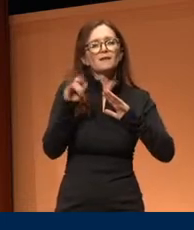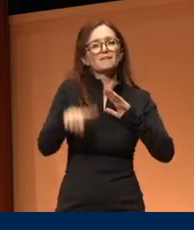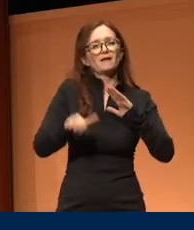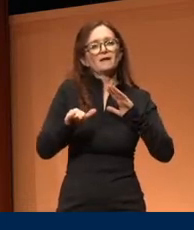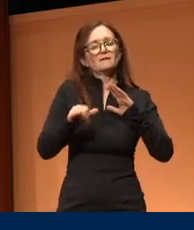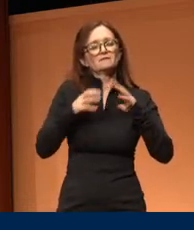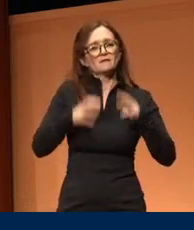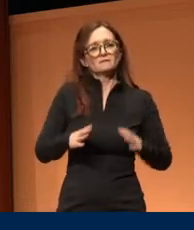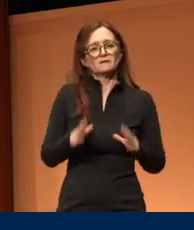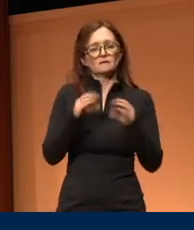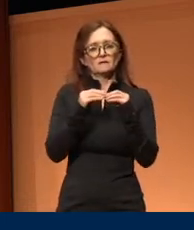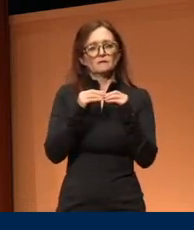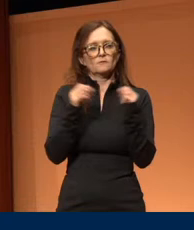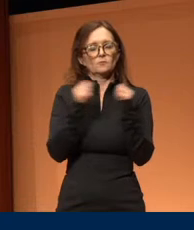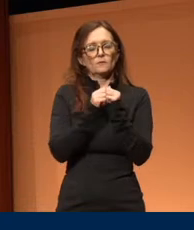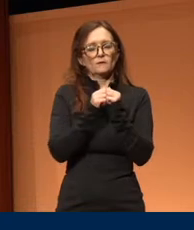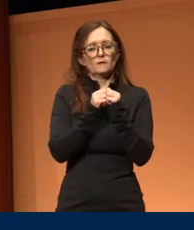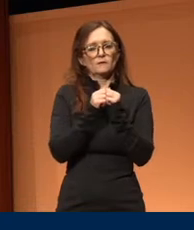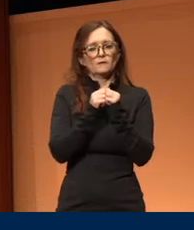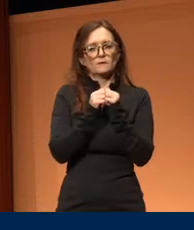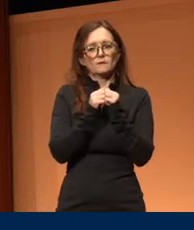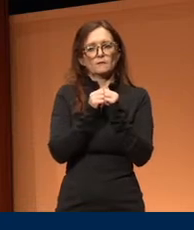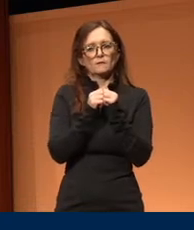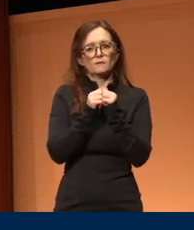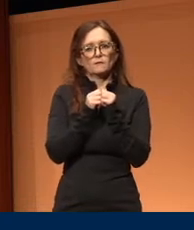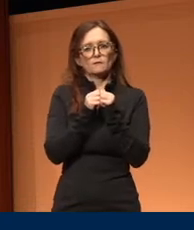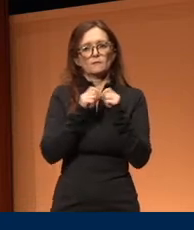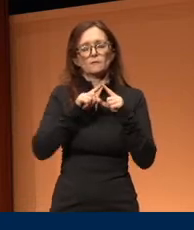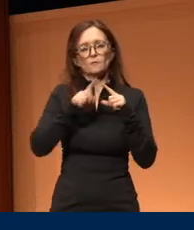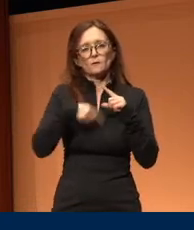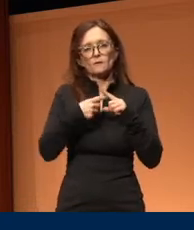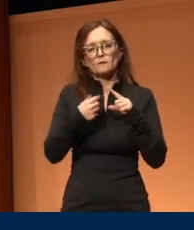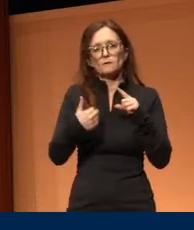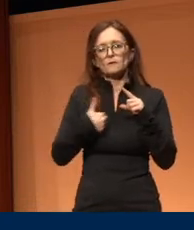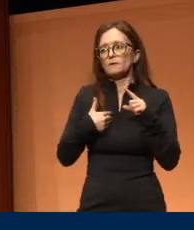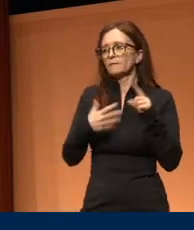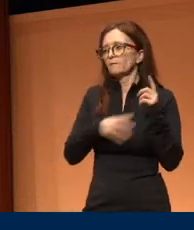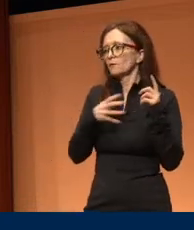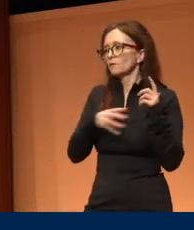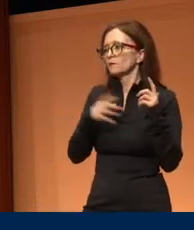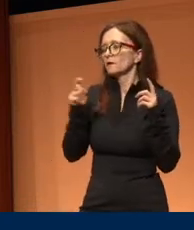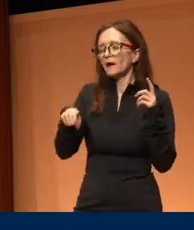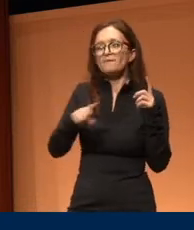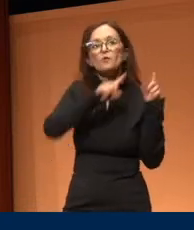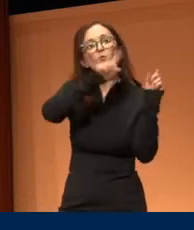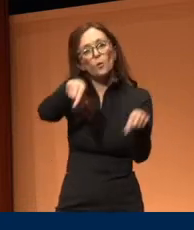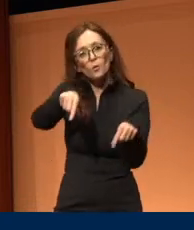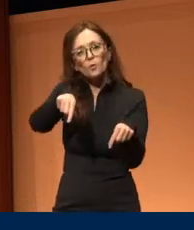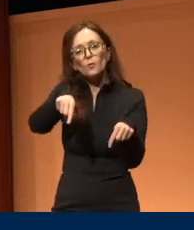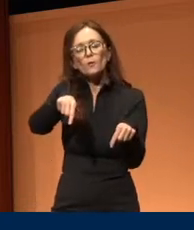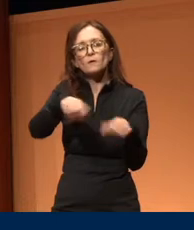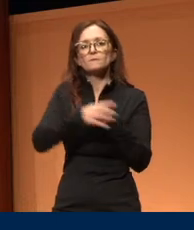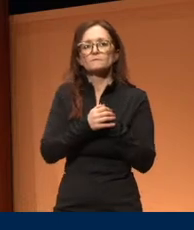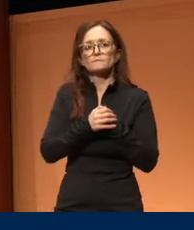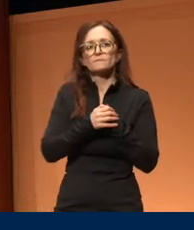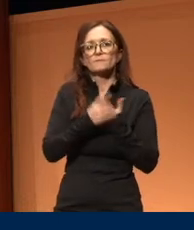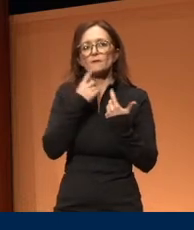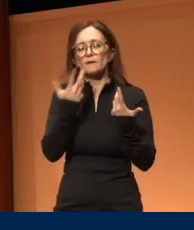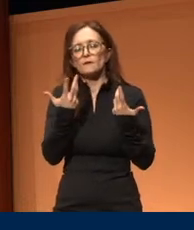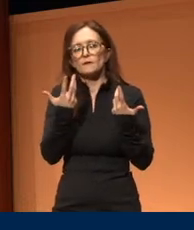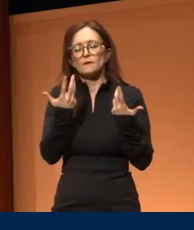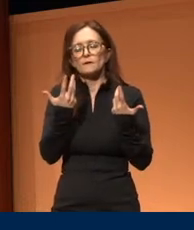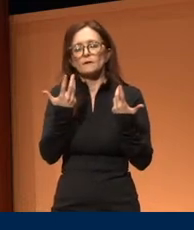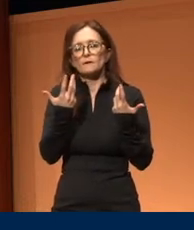once, like jury duty, when once you get the phone call, you're on. You have to go, unless, of course, there are